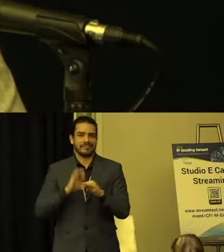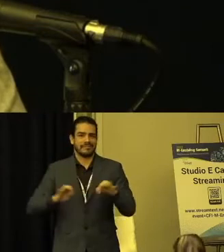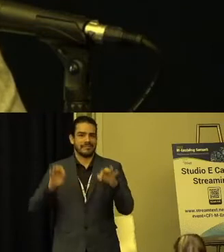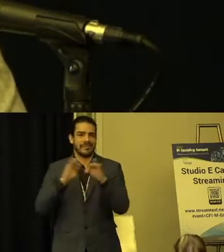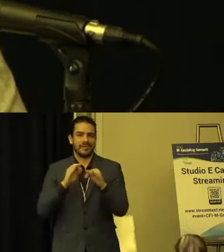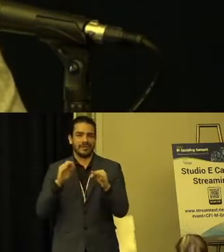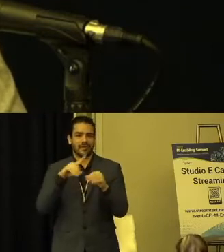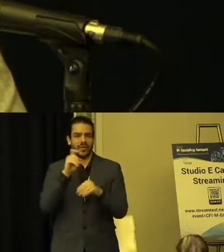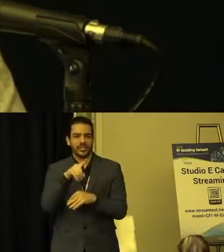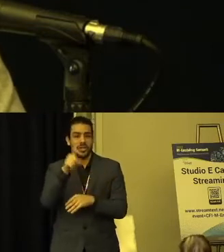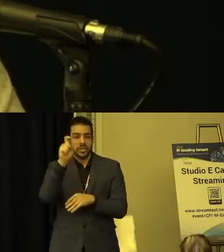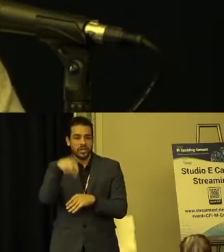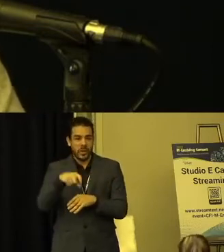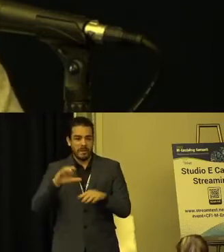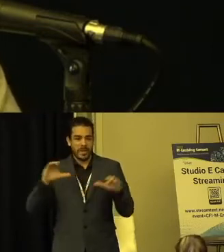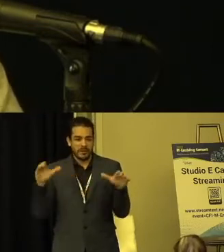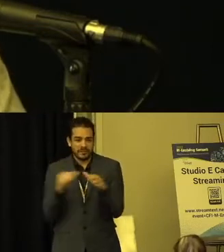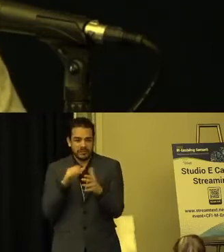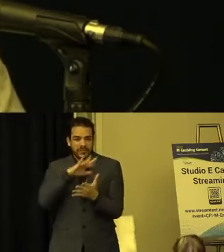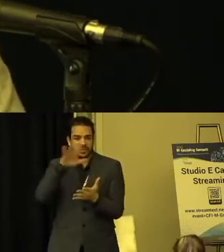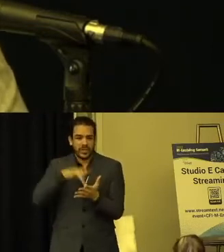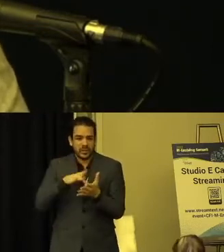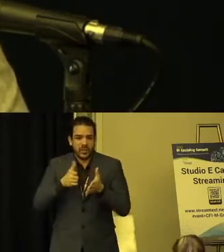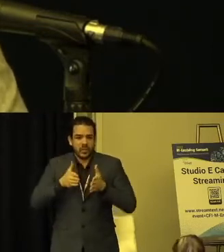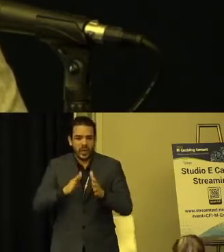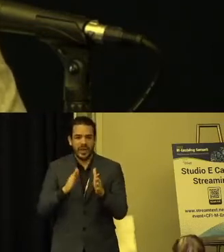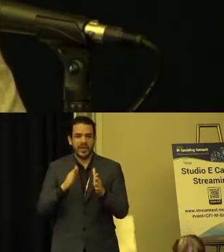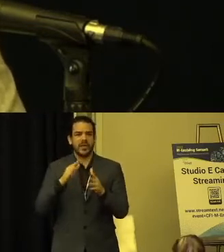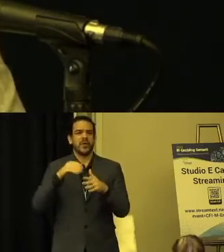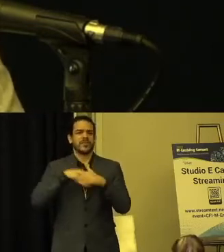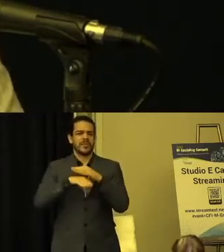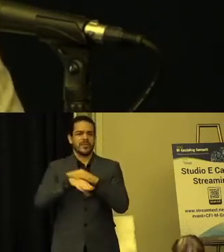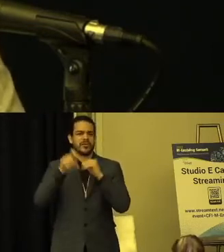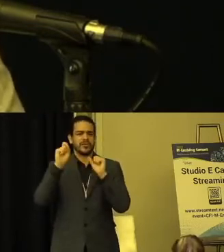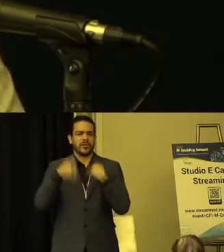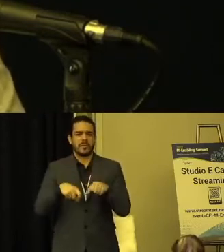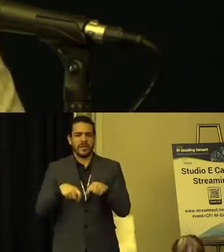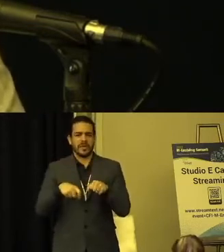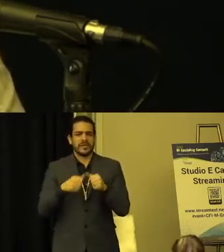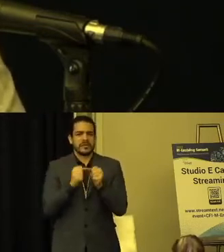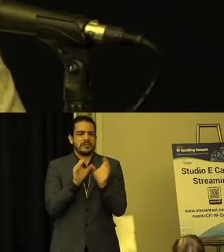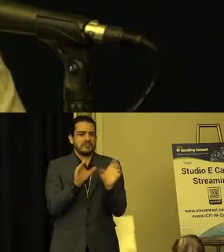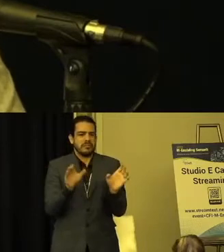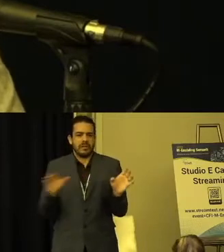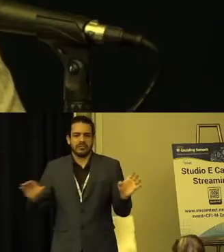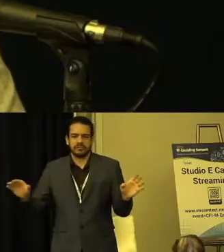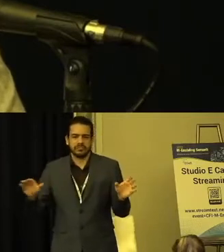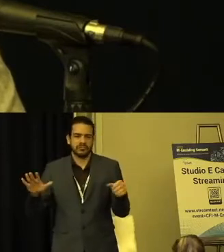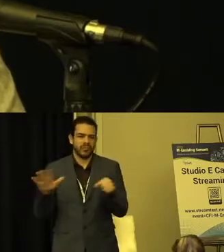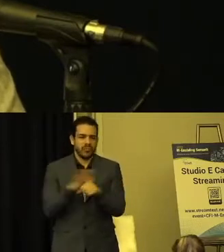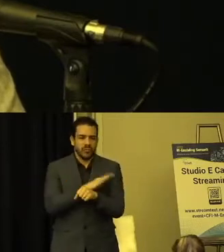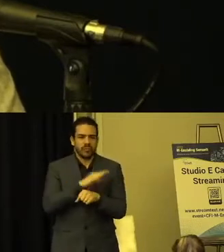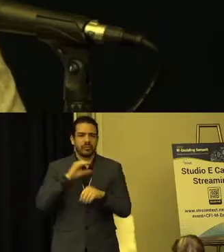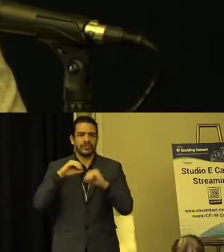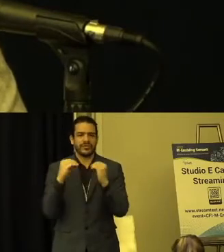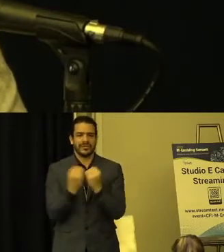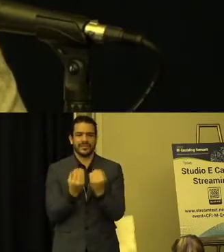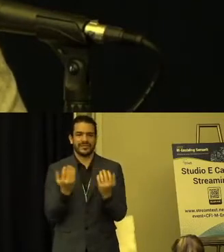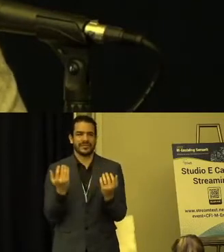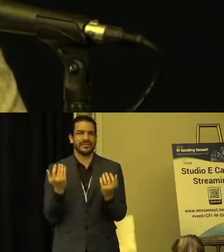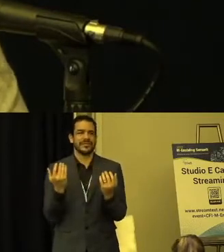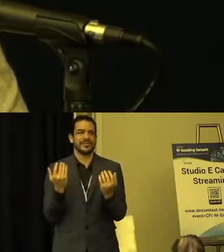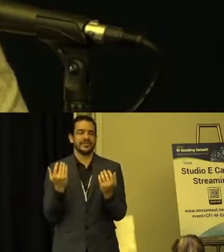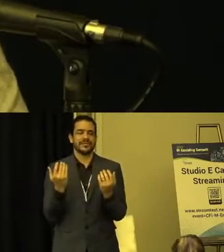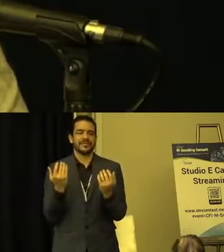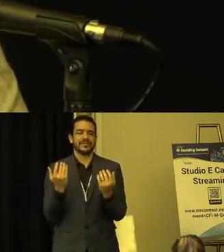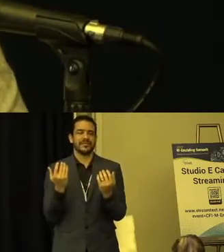centralized WAY, or should accessibility be across the organization, non-decentralized? So what I'm getting at